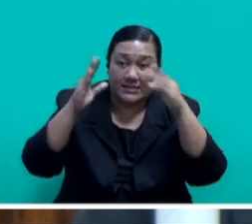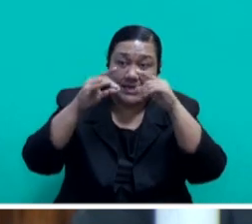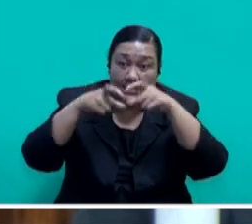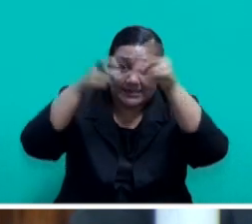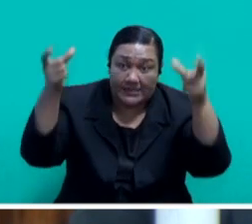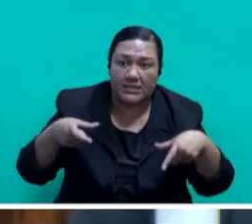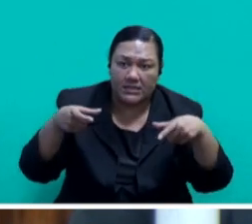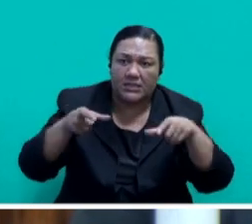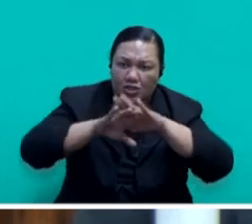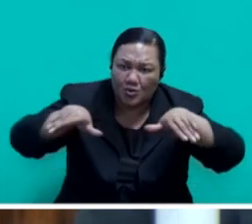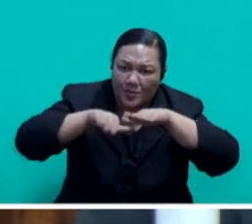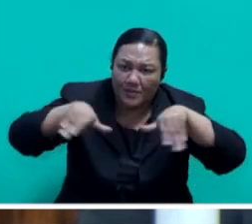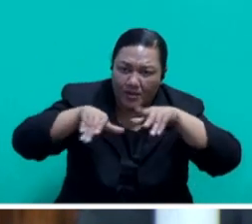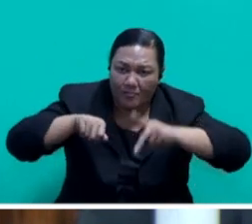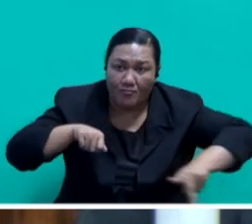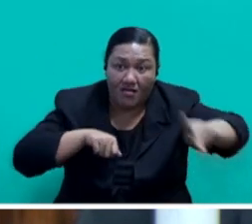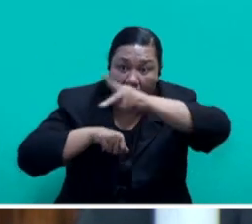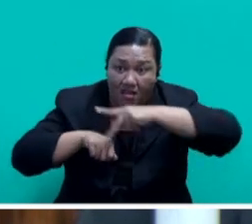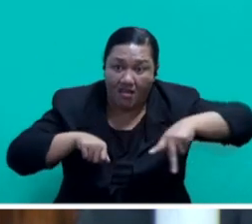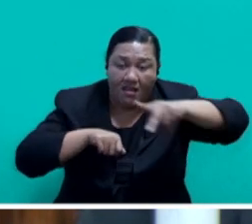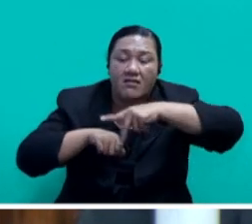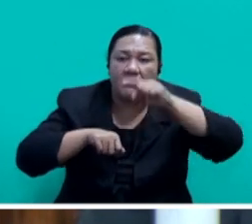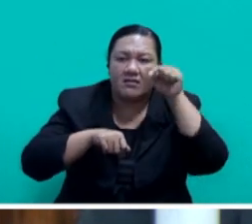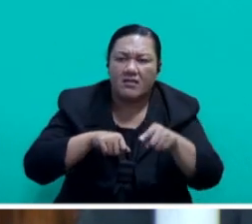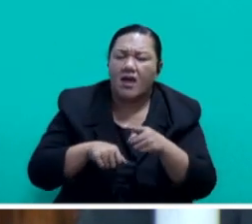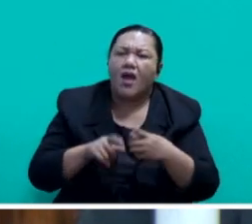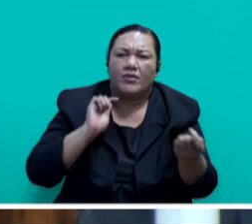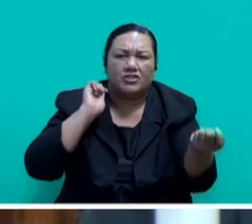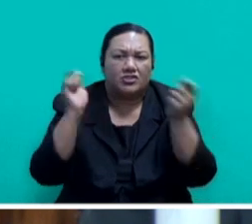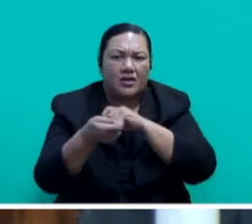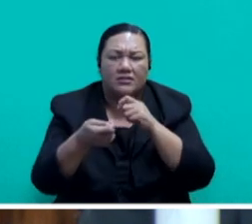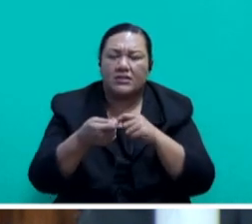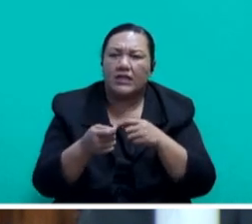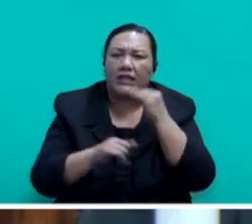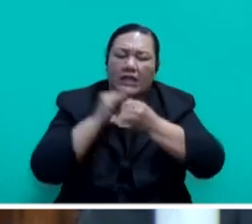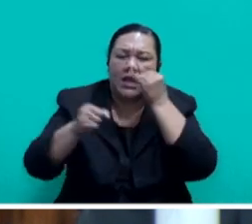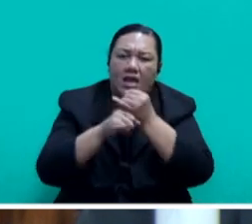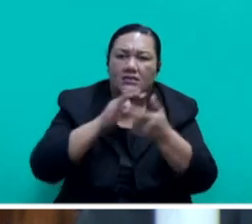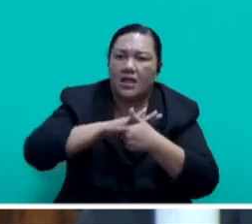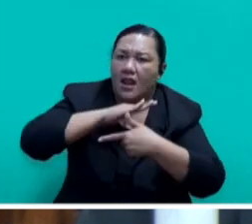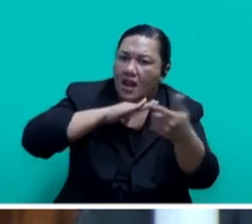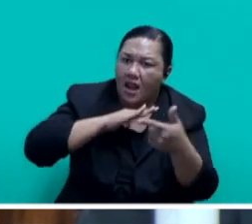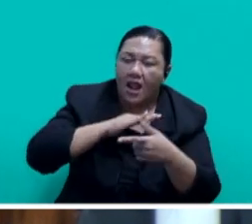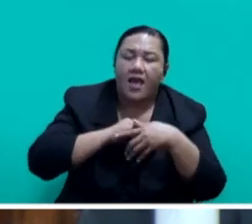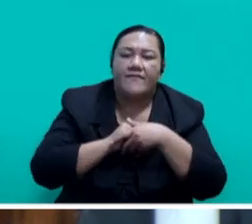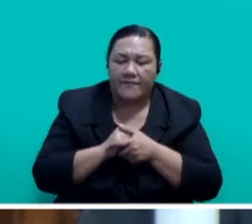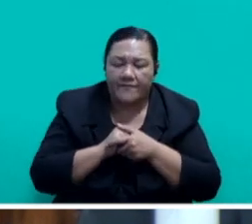What was meant to benefit the residents of Lautoka has been turned into an international level competition pool through ministerial